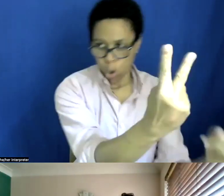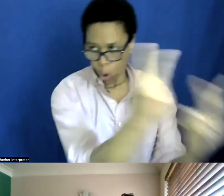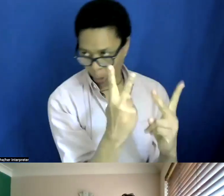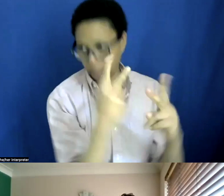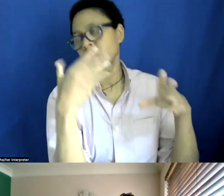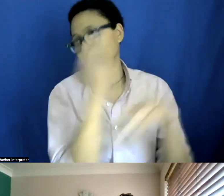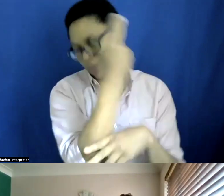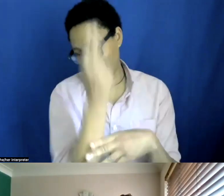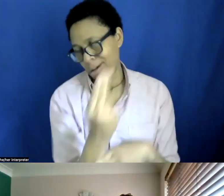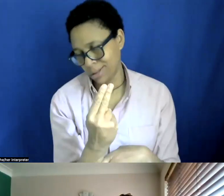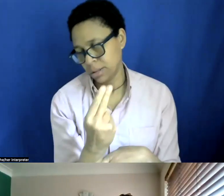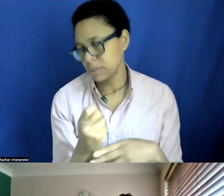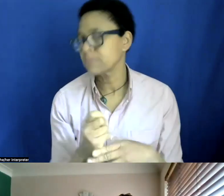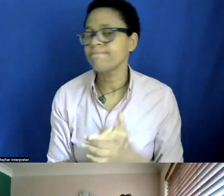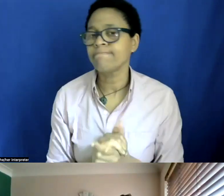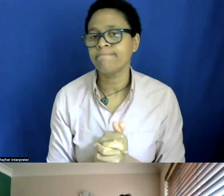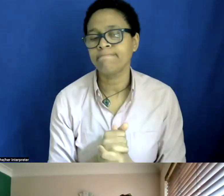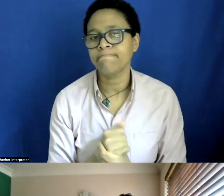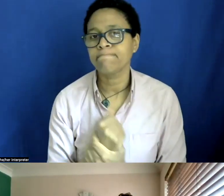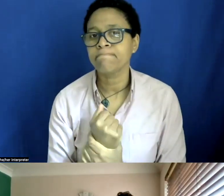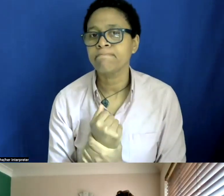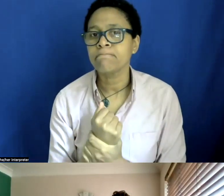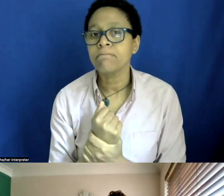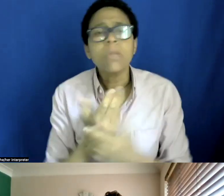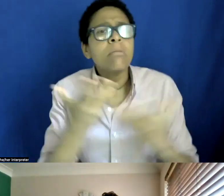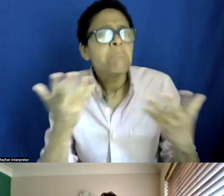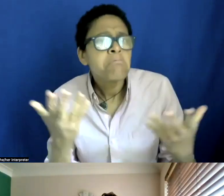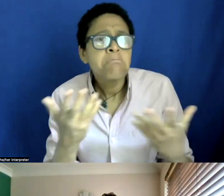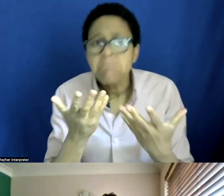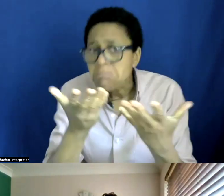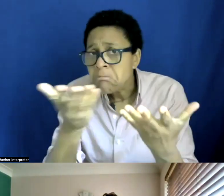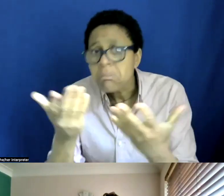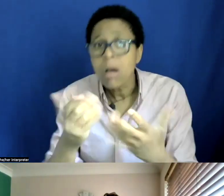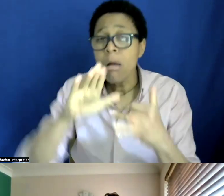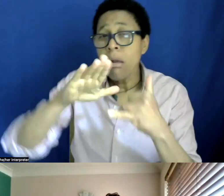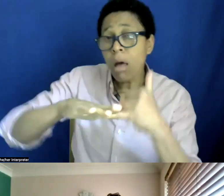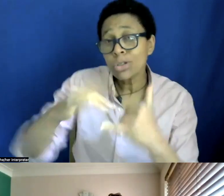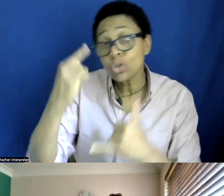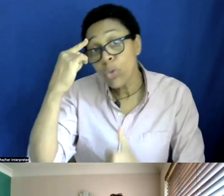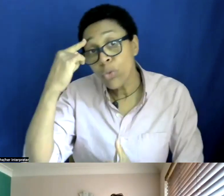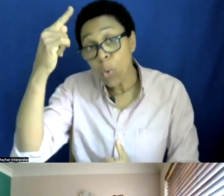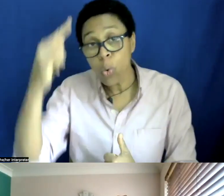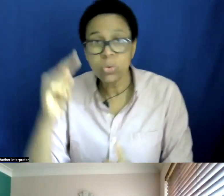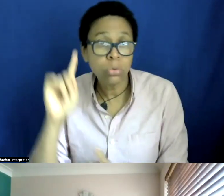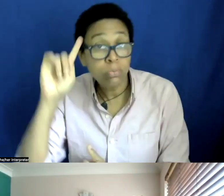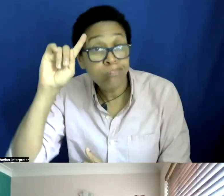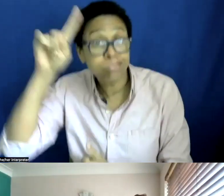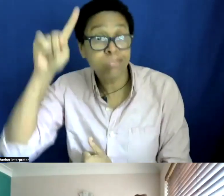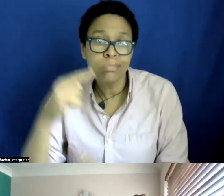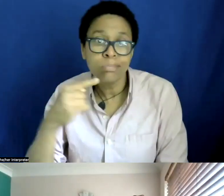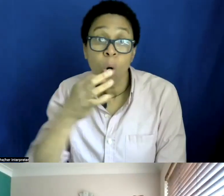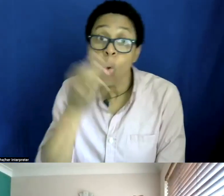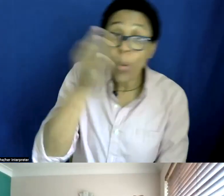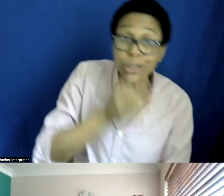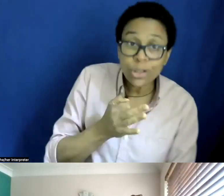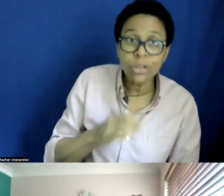linked. Are there any very final thoughts? And then I'll just, Dol, yeah. Yeah,